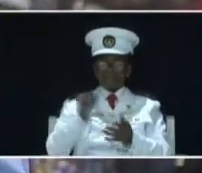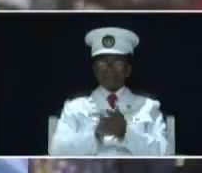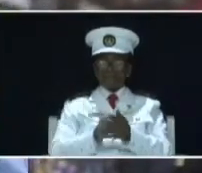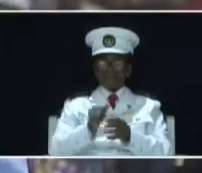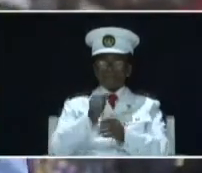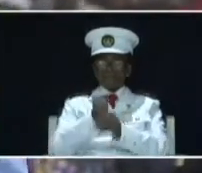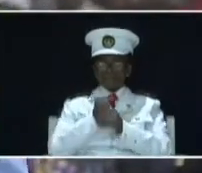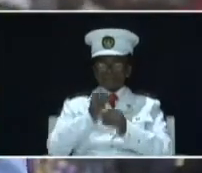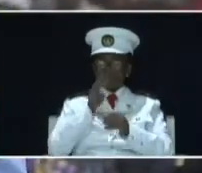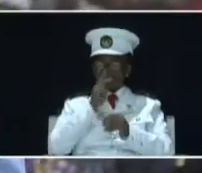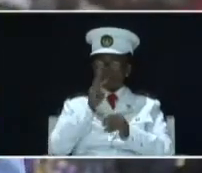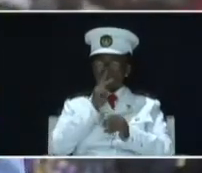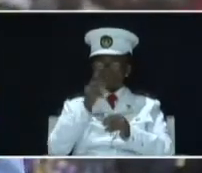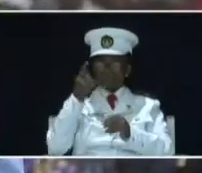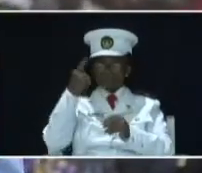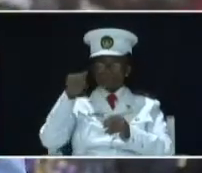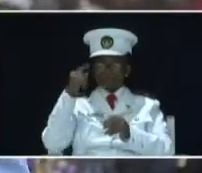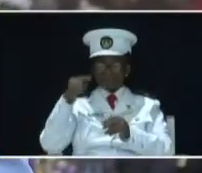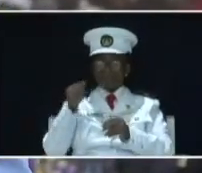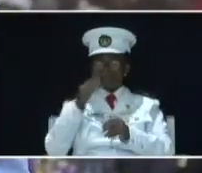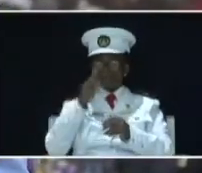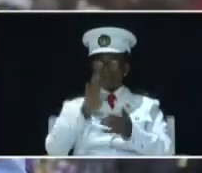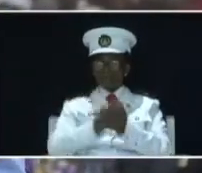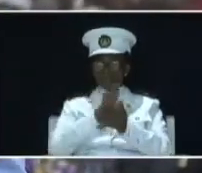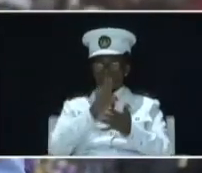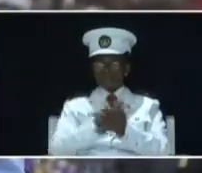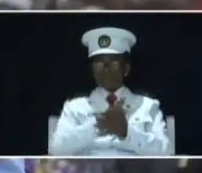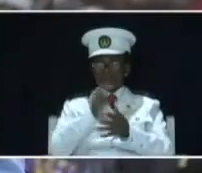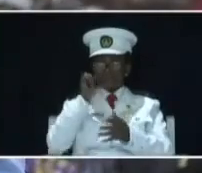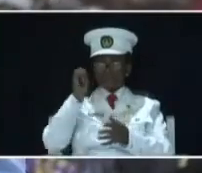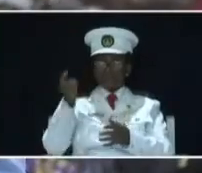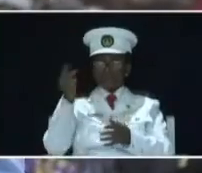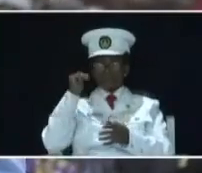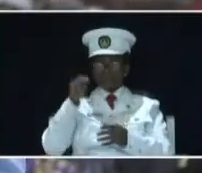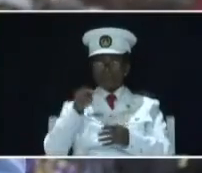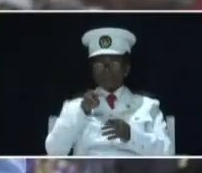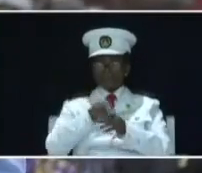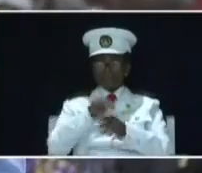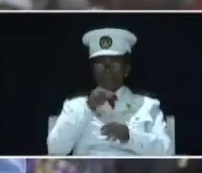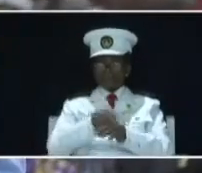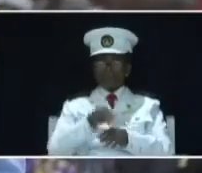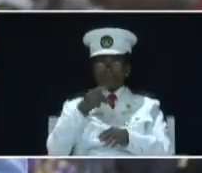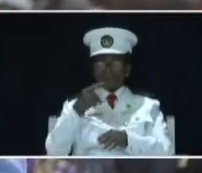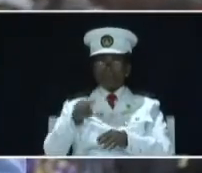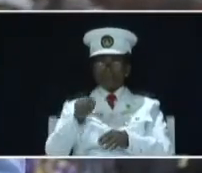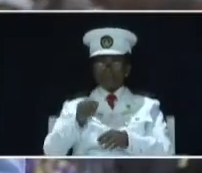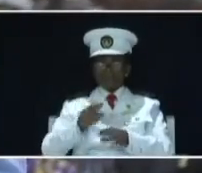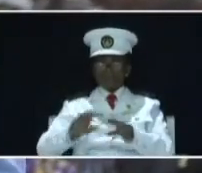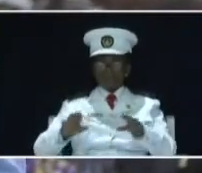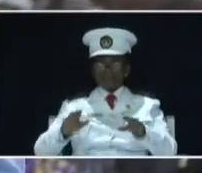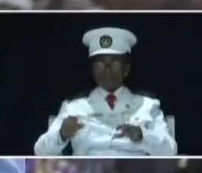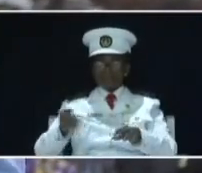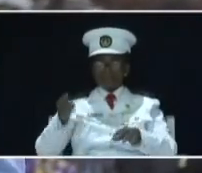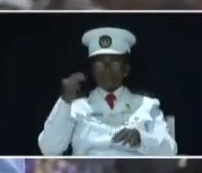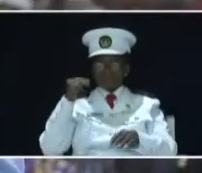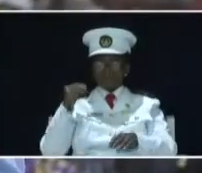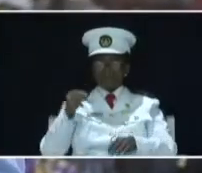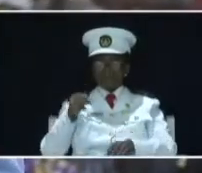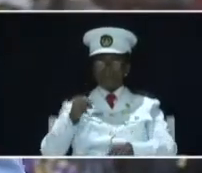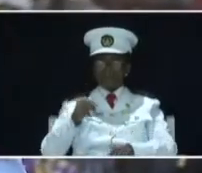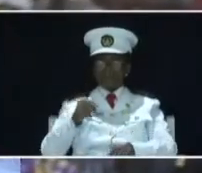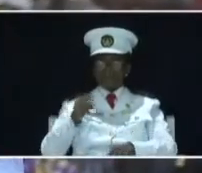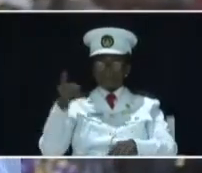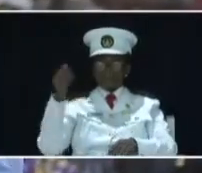attending. And students were there fetching water, and there was this old woman who came